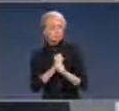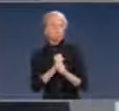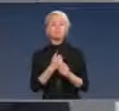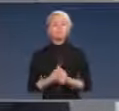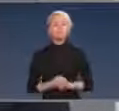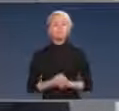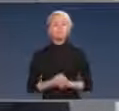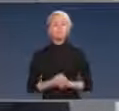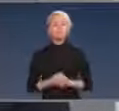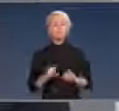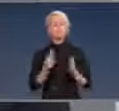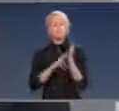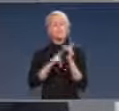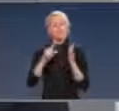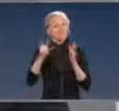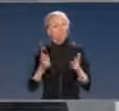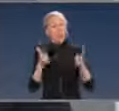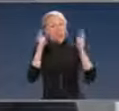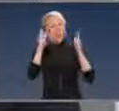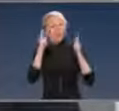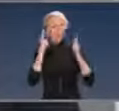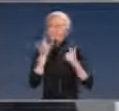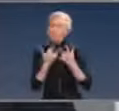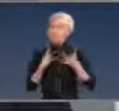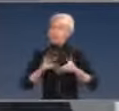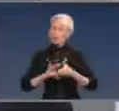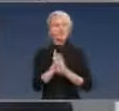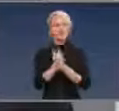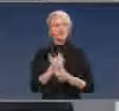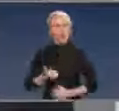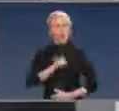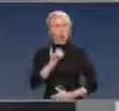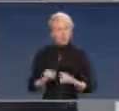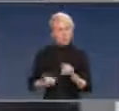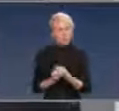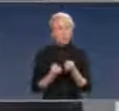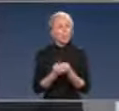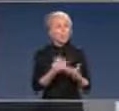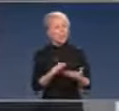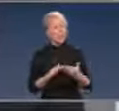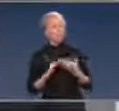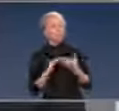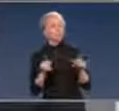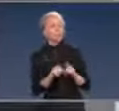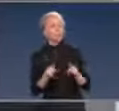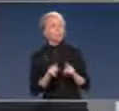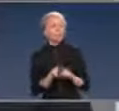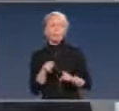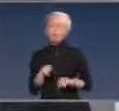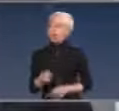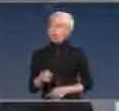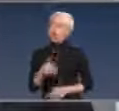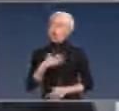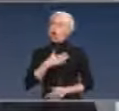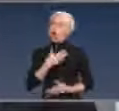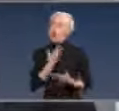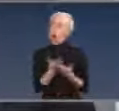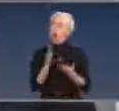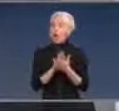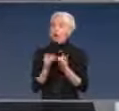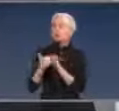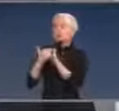was very appreciative of that support and the collegiate way in which all Premiers and Chief Ministers in the Commonwealth are working together to assist with dealing